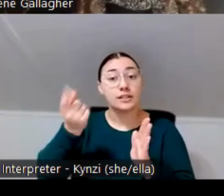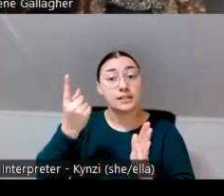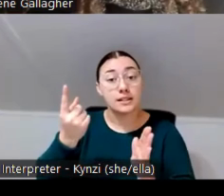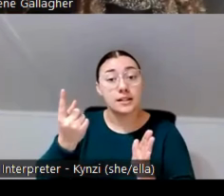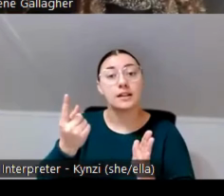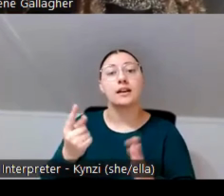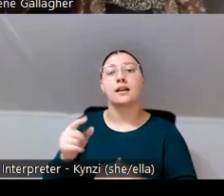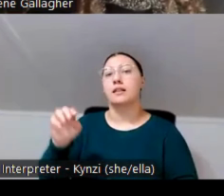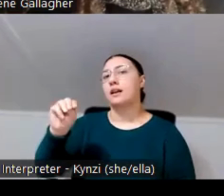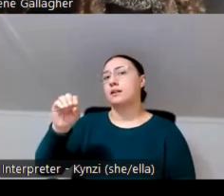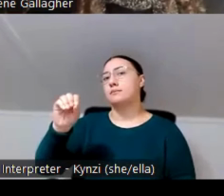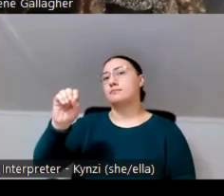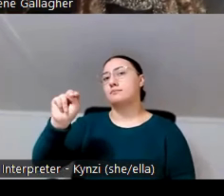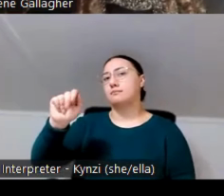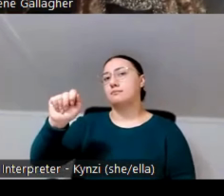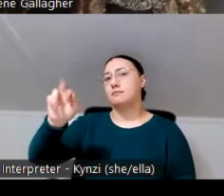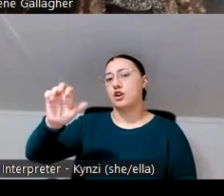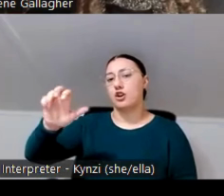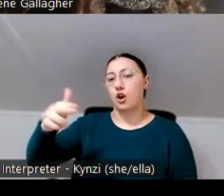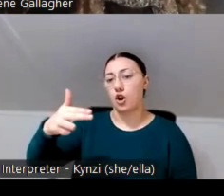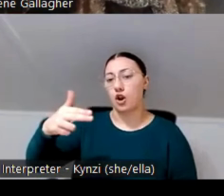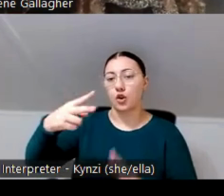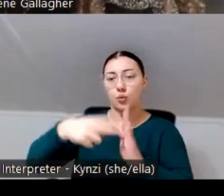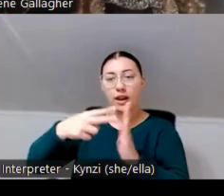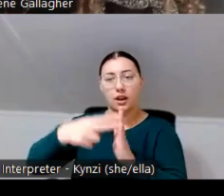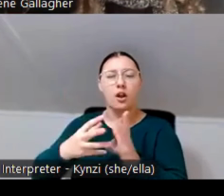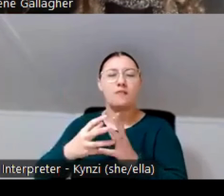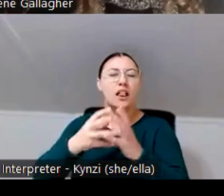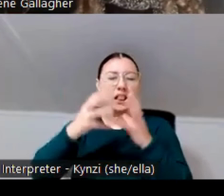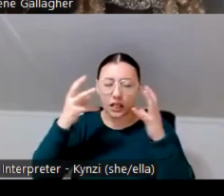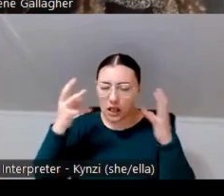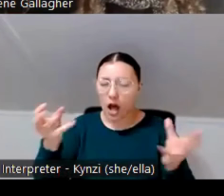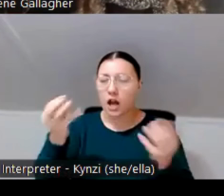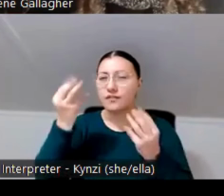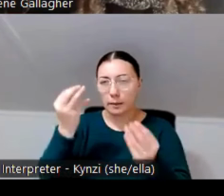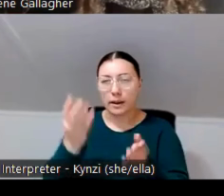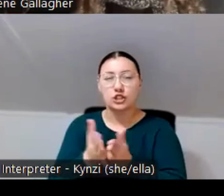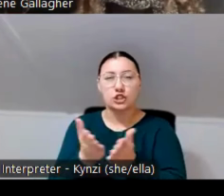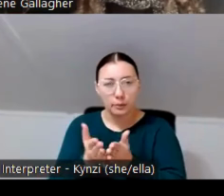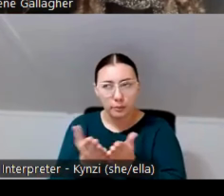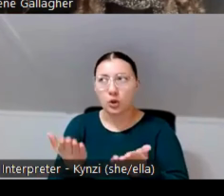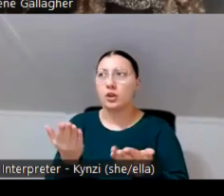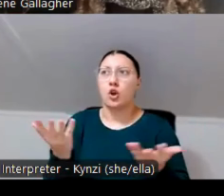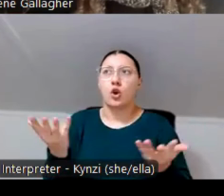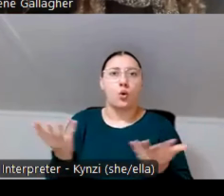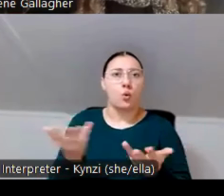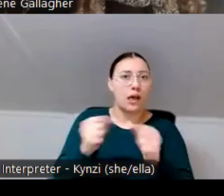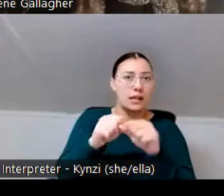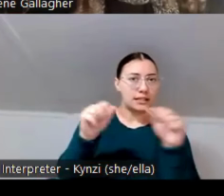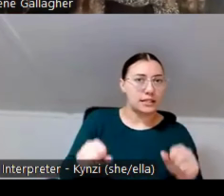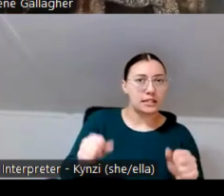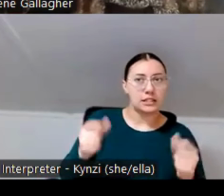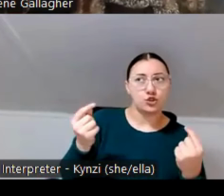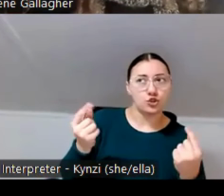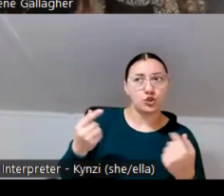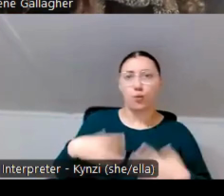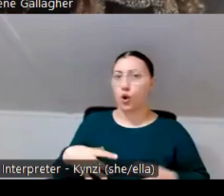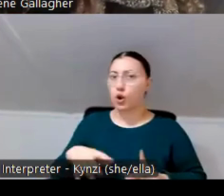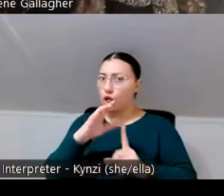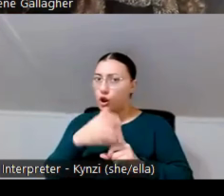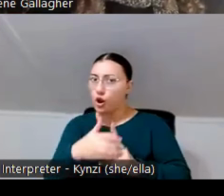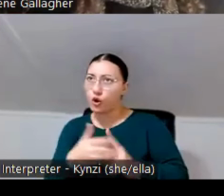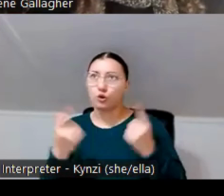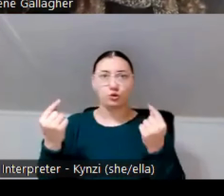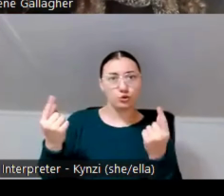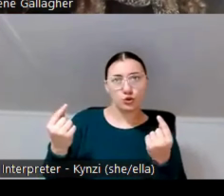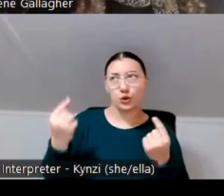of books about the weather and seasons and the clothing that you wear in the weather and seasons and things that you do in the weather